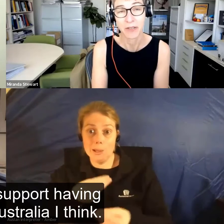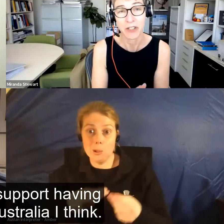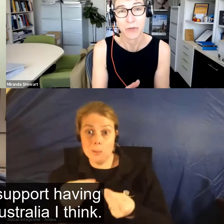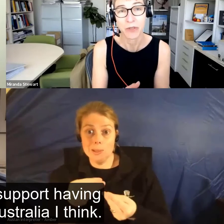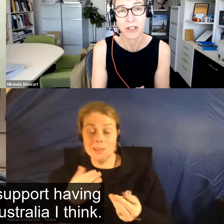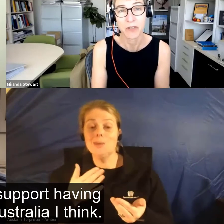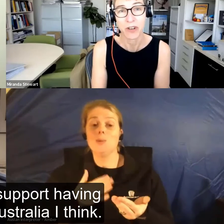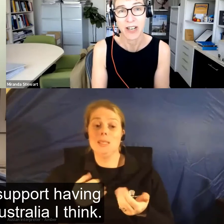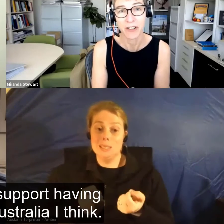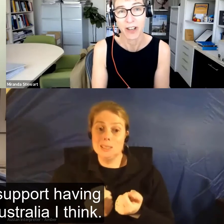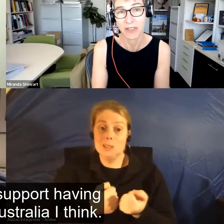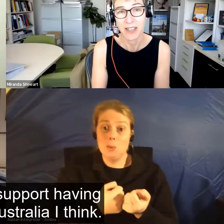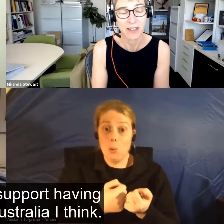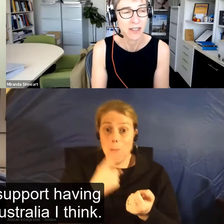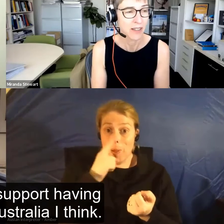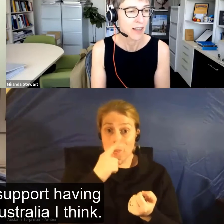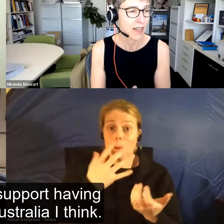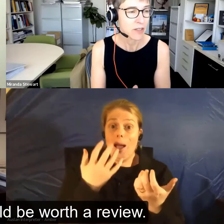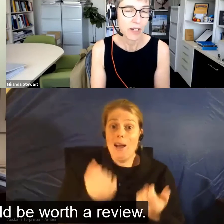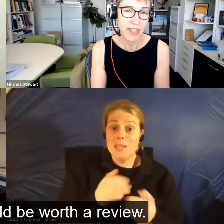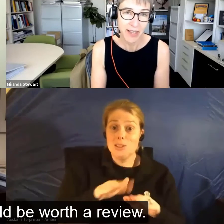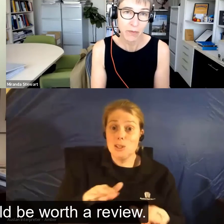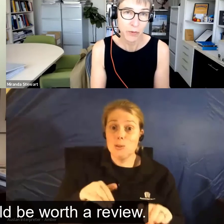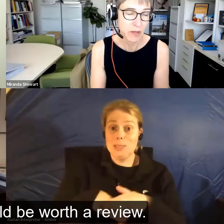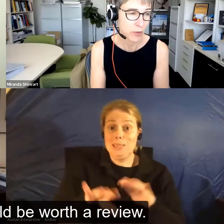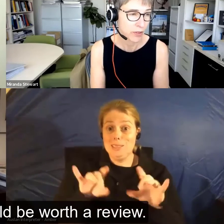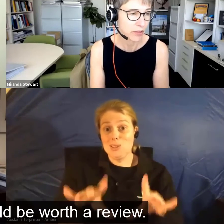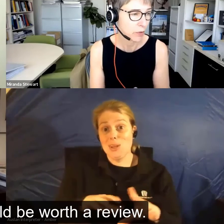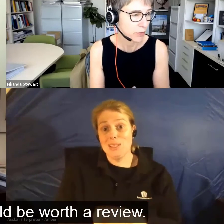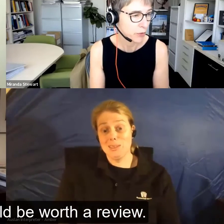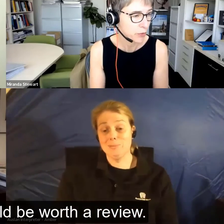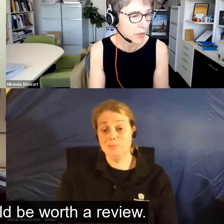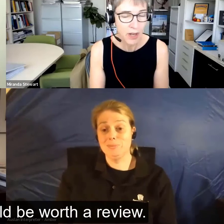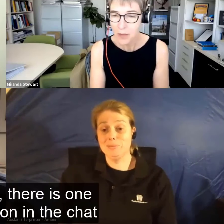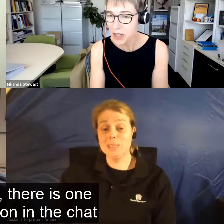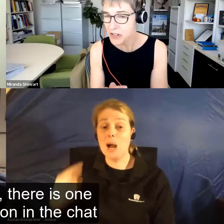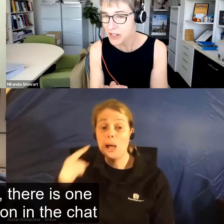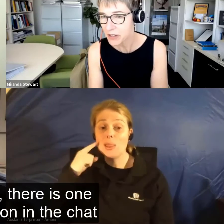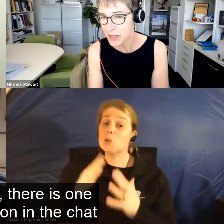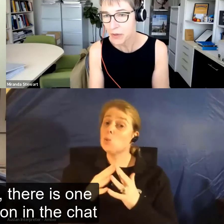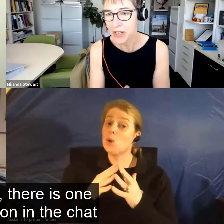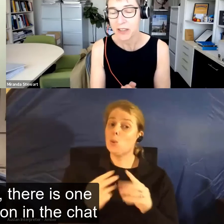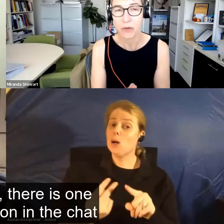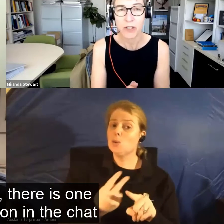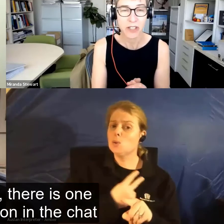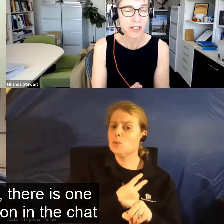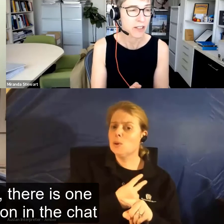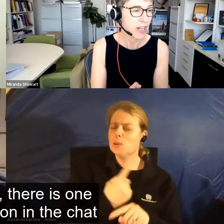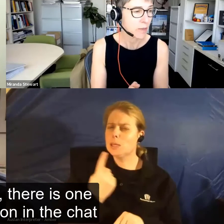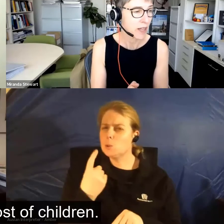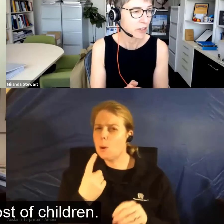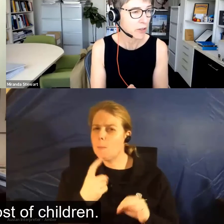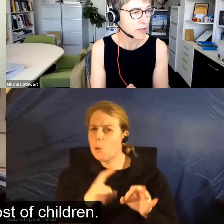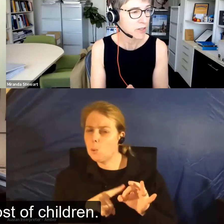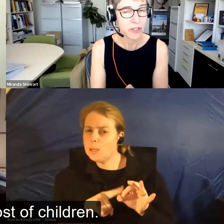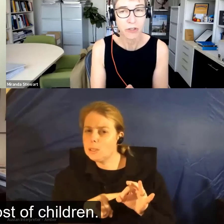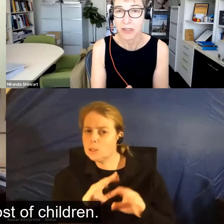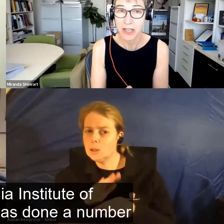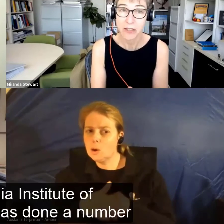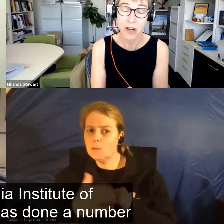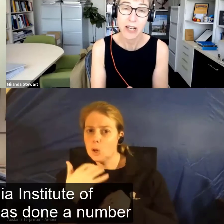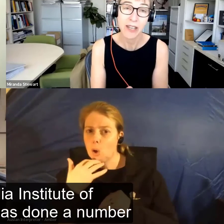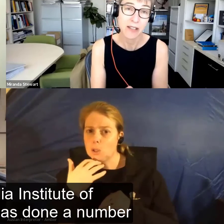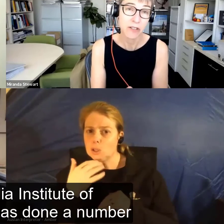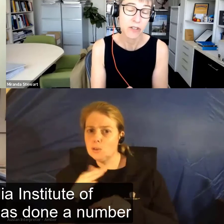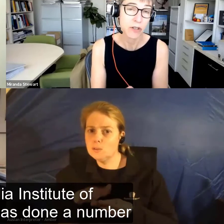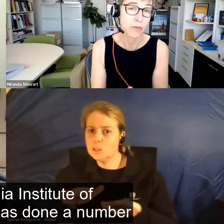support having children in Australia, I think. So I think that would be worth a review. There is one other question in the chat about the cost of children.